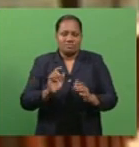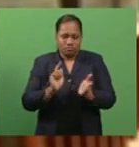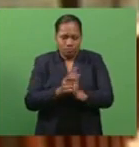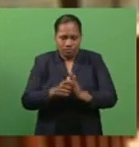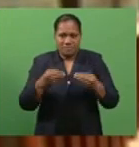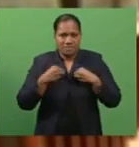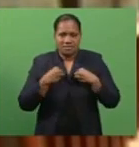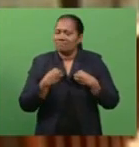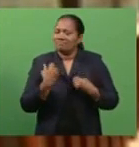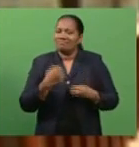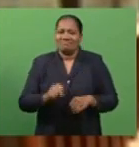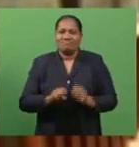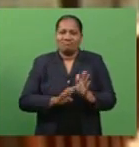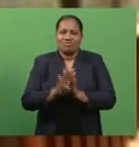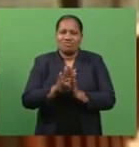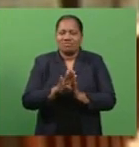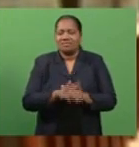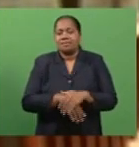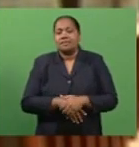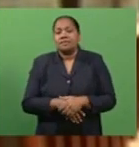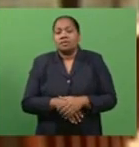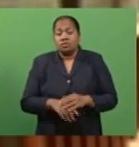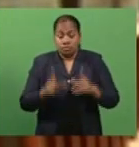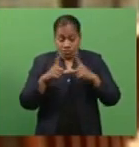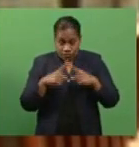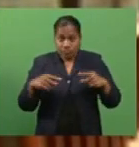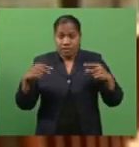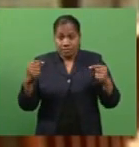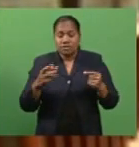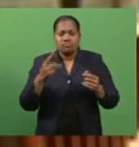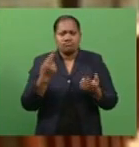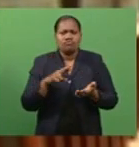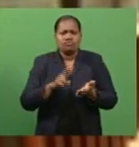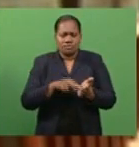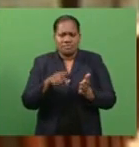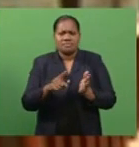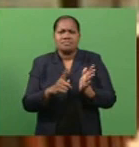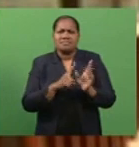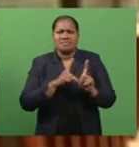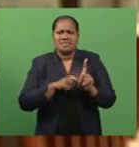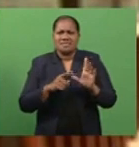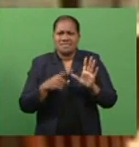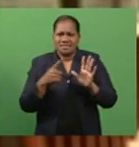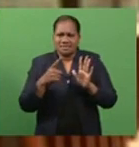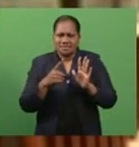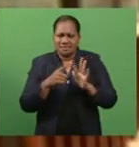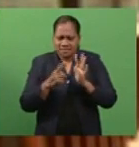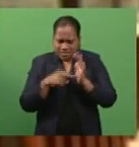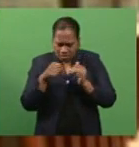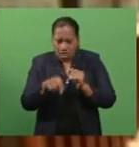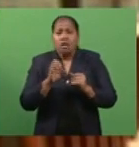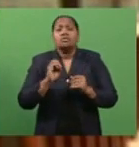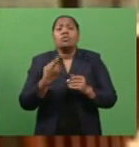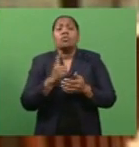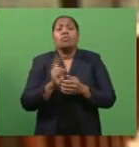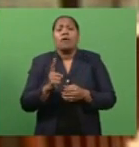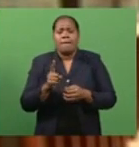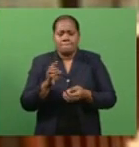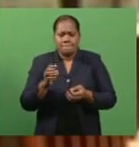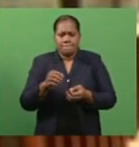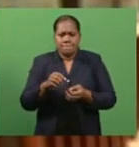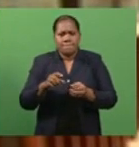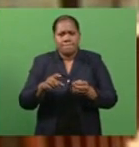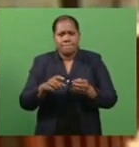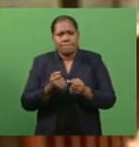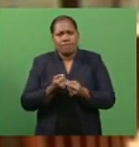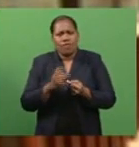the US dollar and Japanese yen recorded broad gains. The greenback has gained 0.5% this week on a basket of currencies and